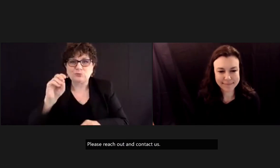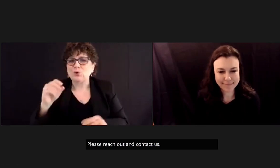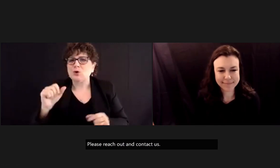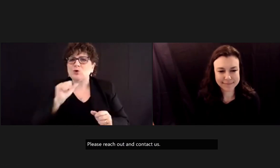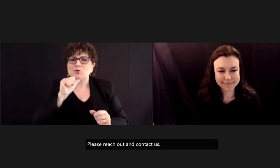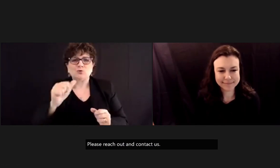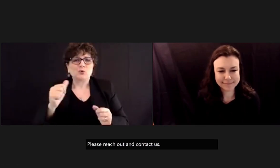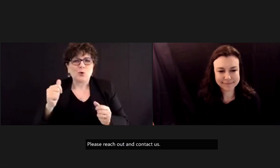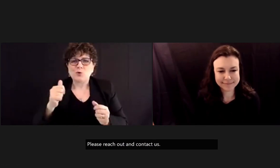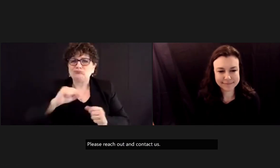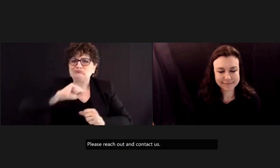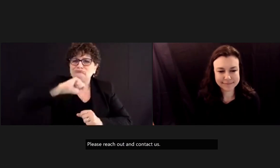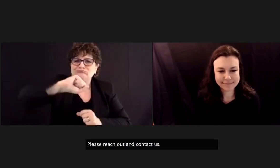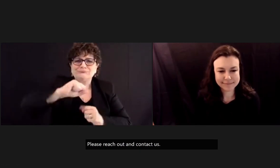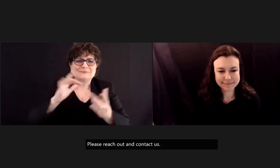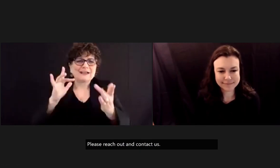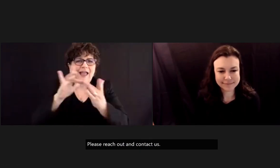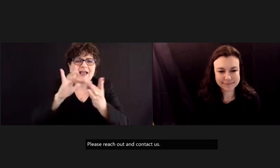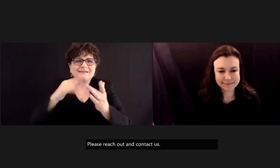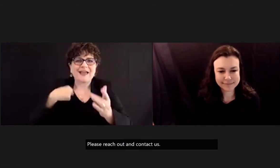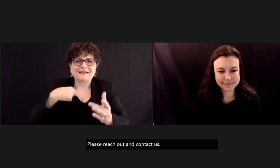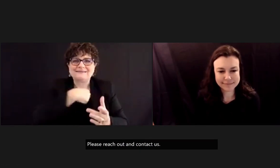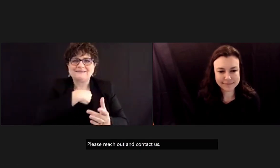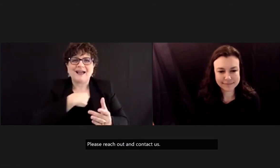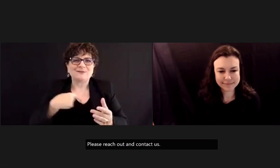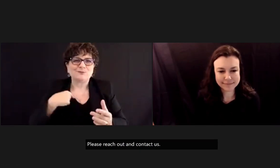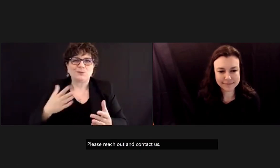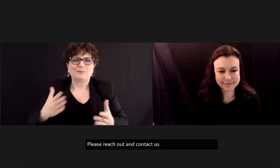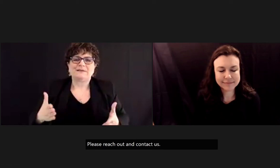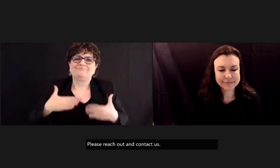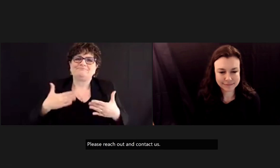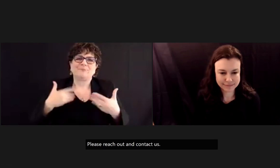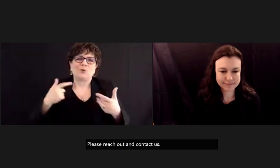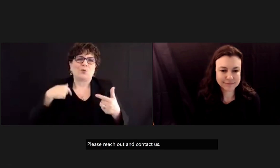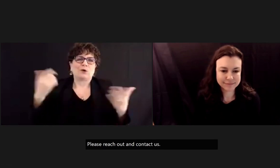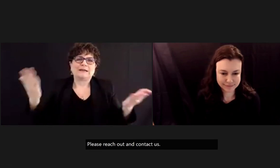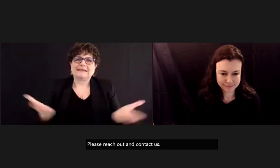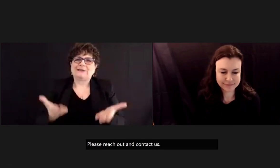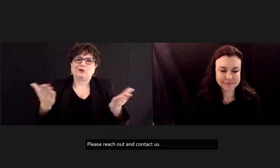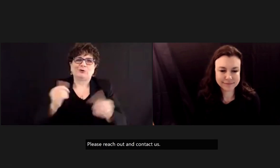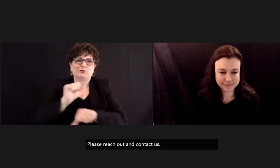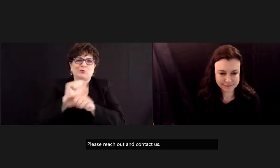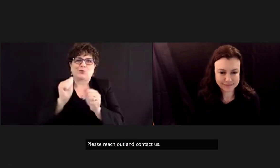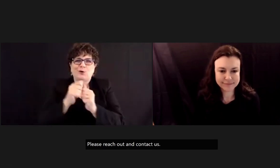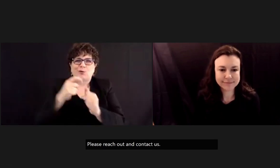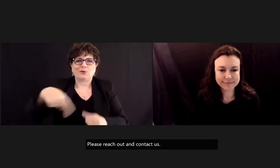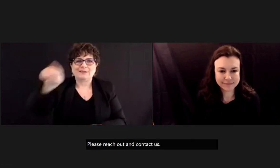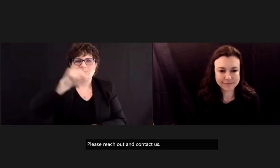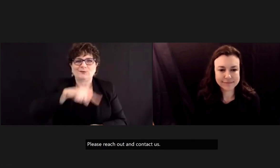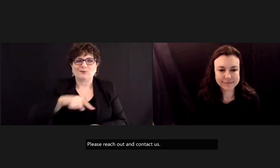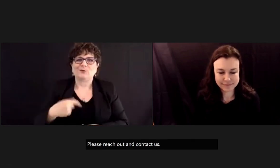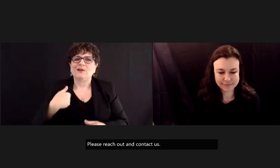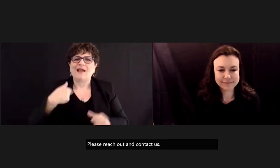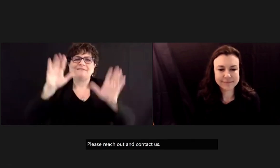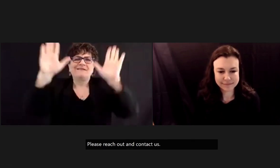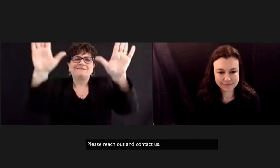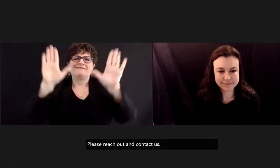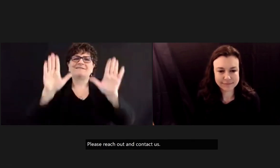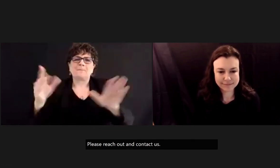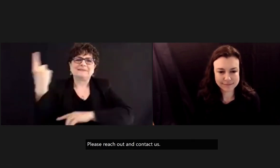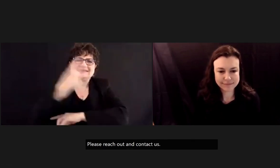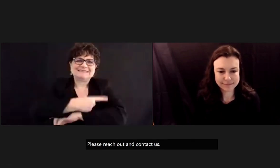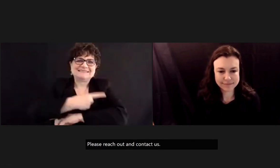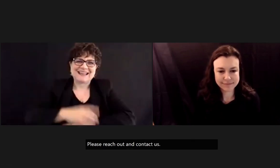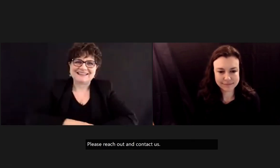also, thank you. And I know that Alicia is also grateful for your attendance today. We are here to work with you,